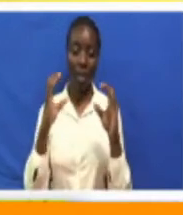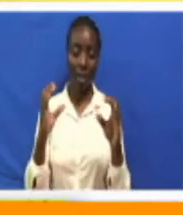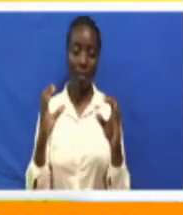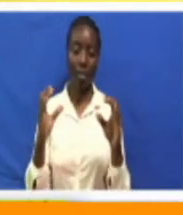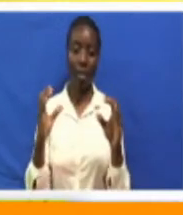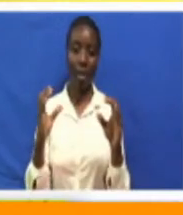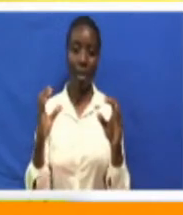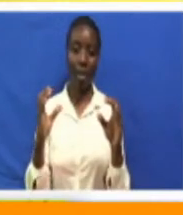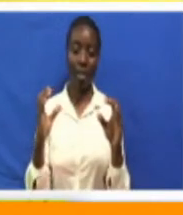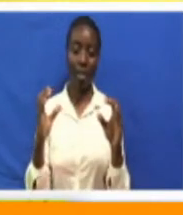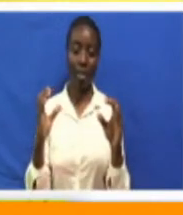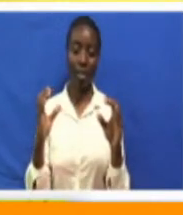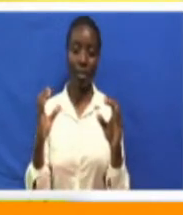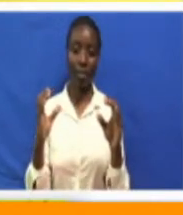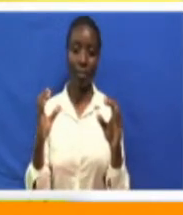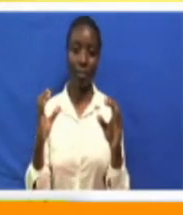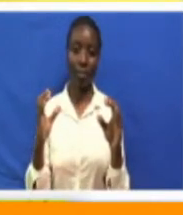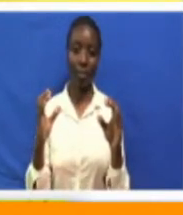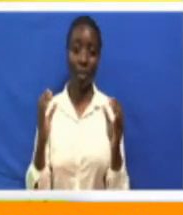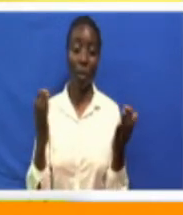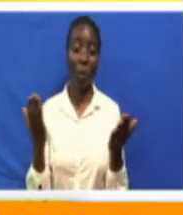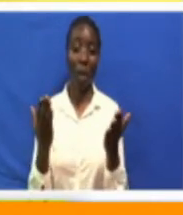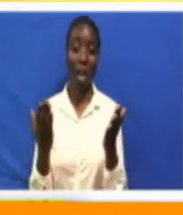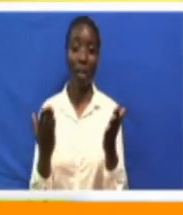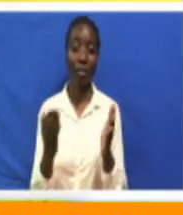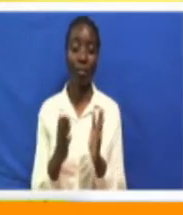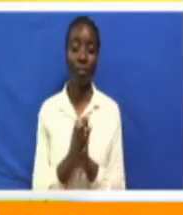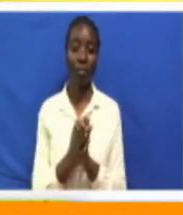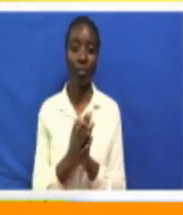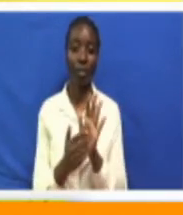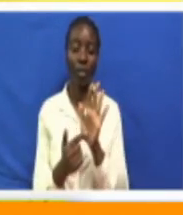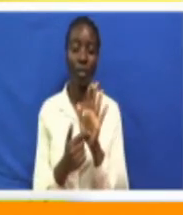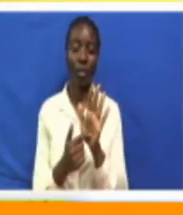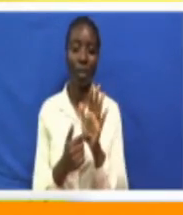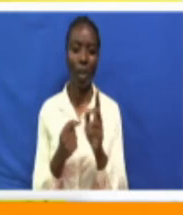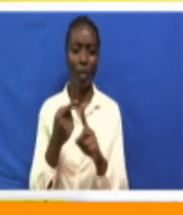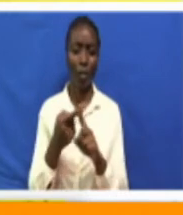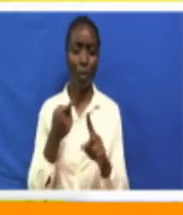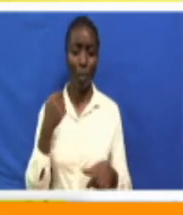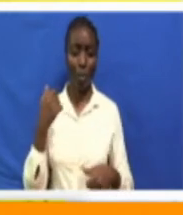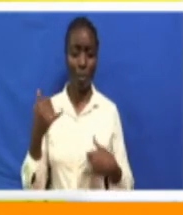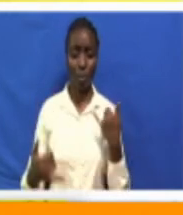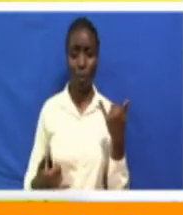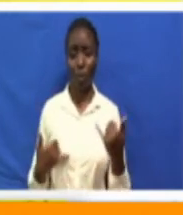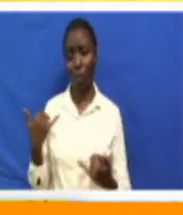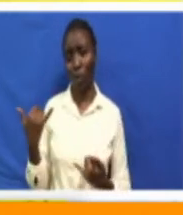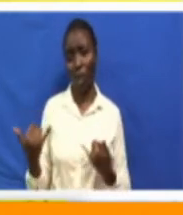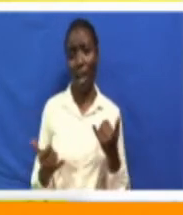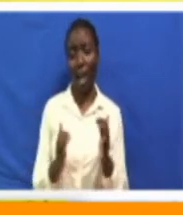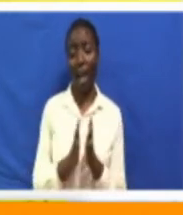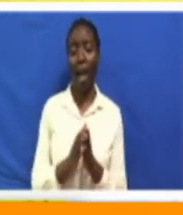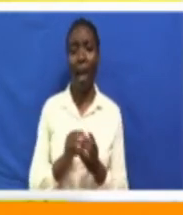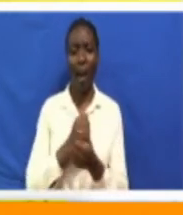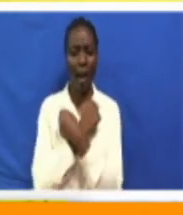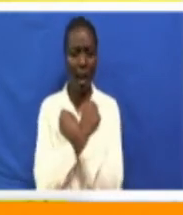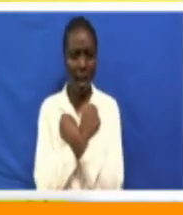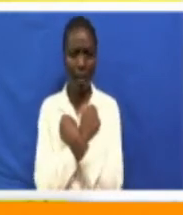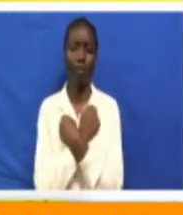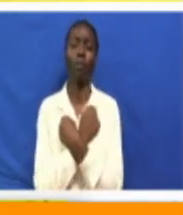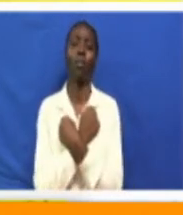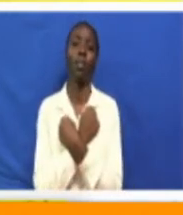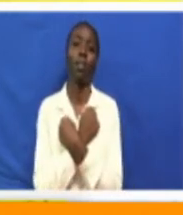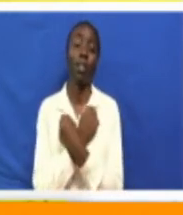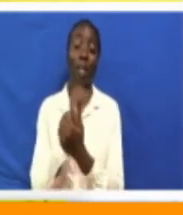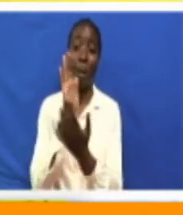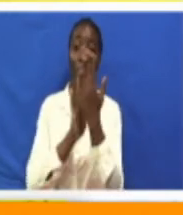is born out of our joy in admiring and loving the presence of one another in